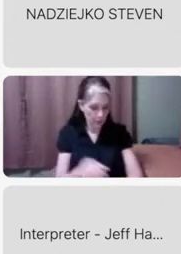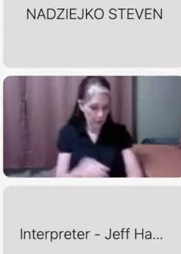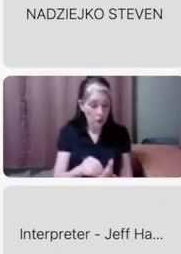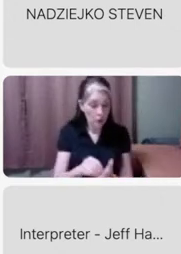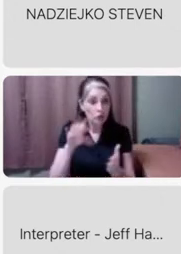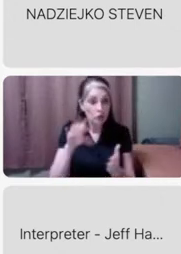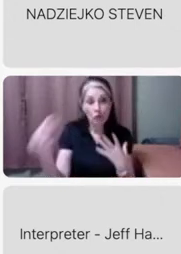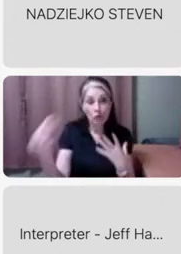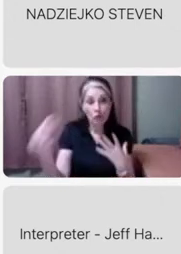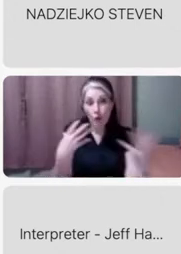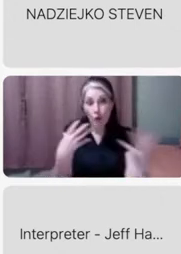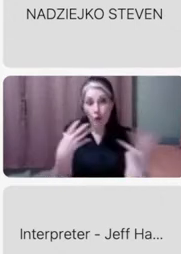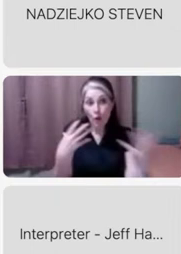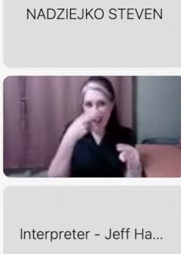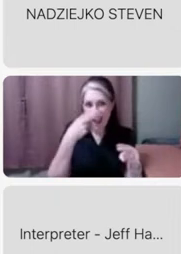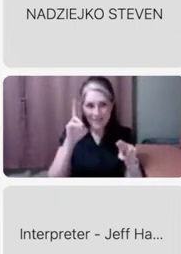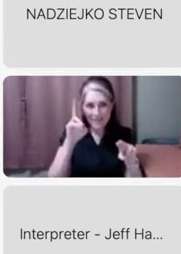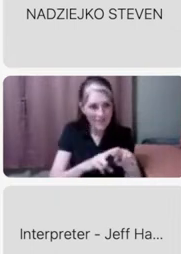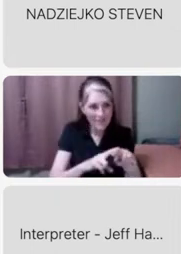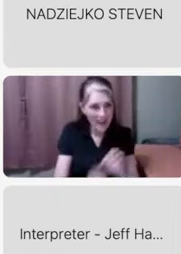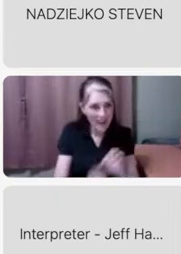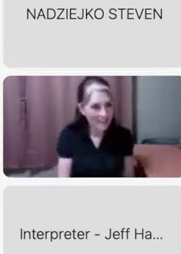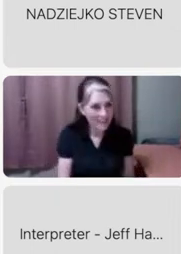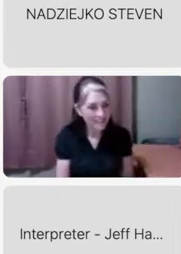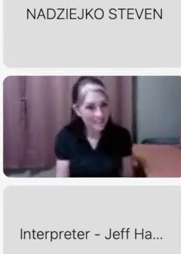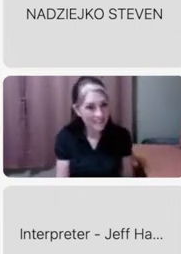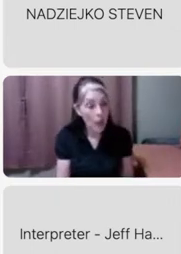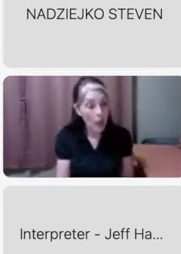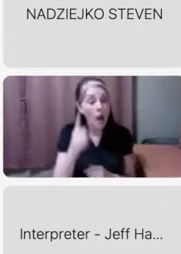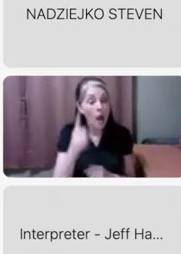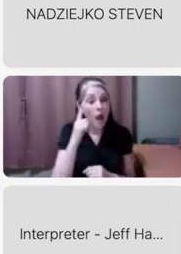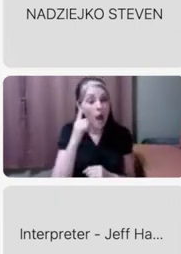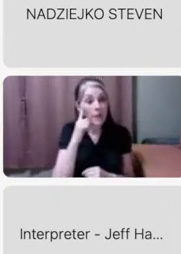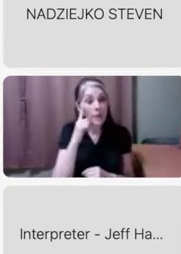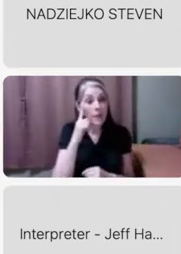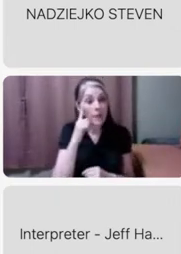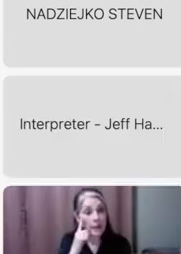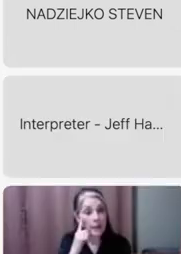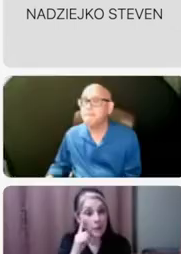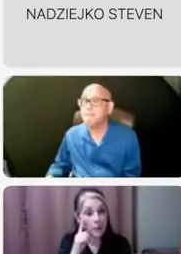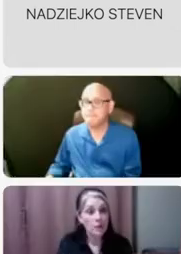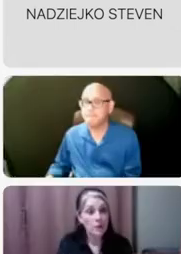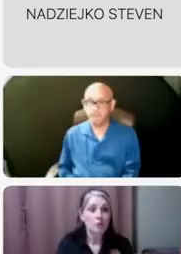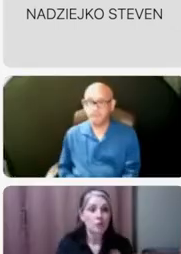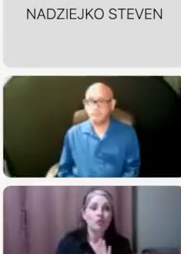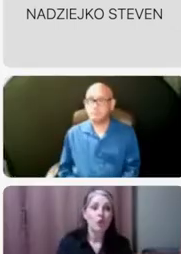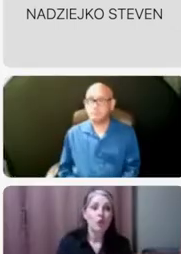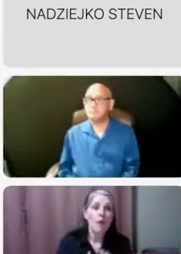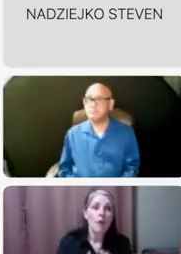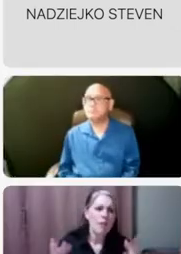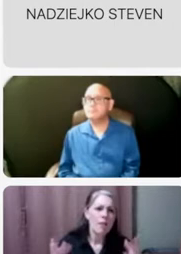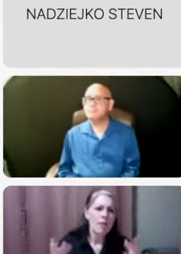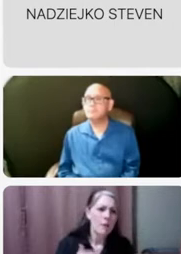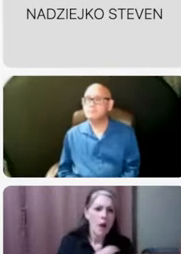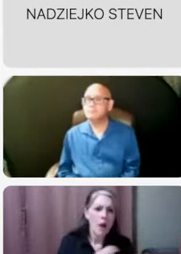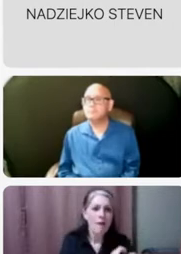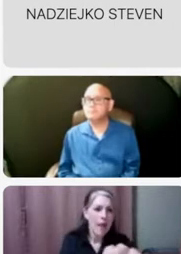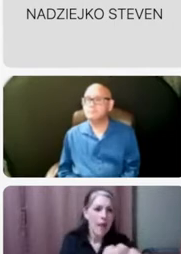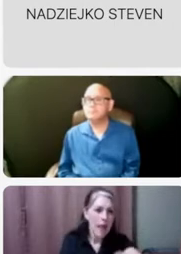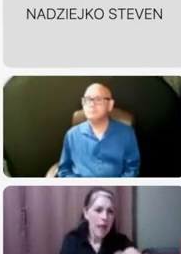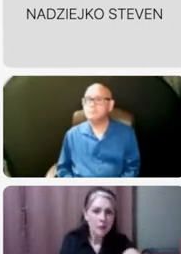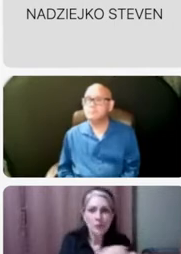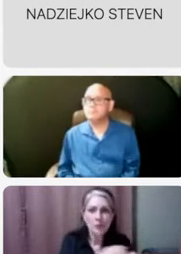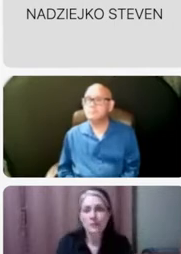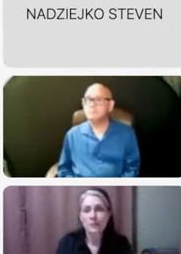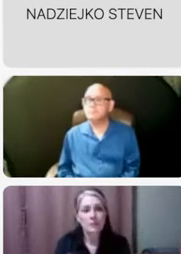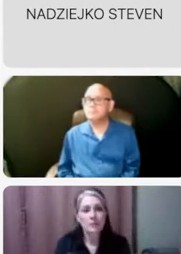fun i think that we're releasing a lot of our energy that we had been